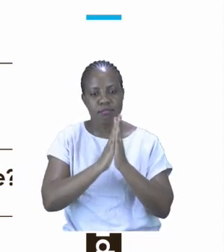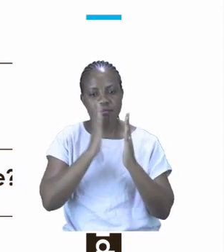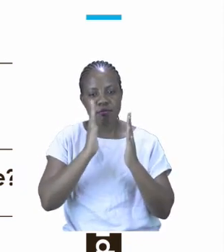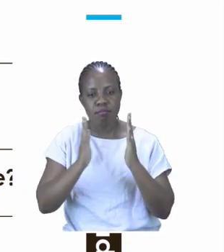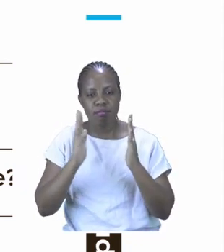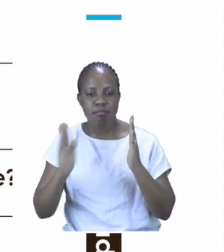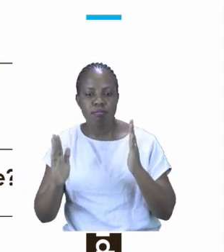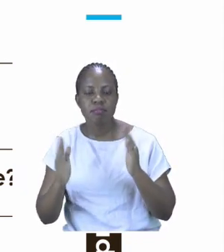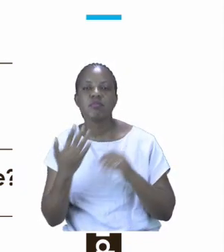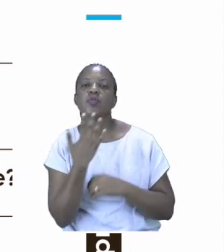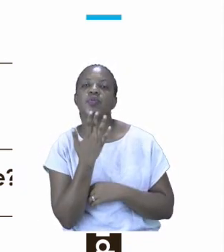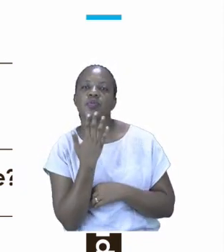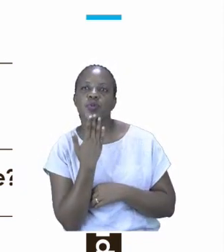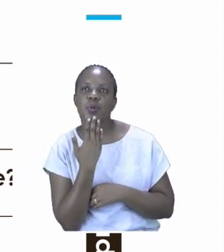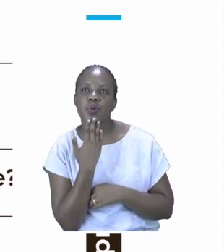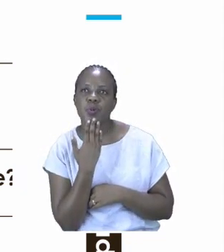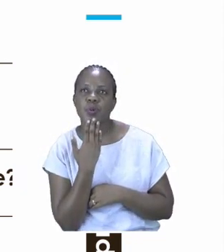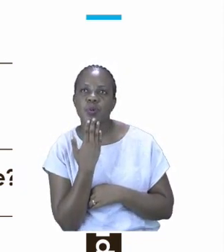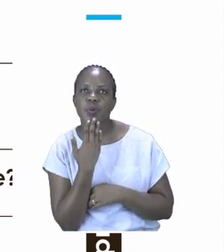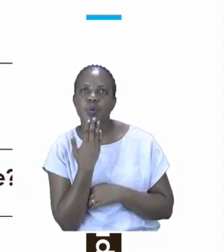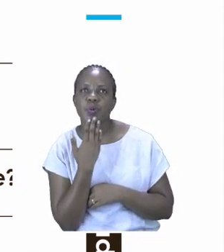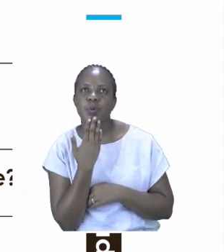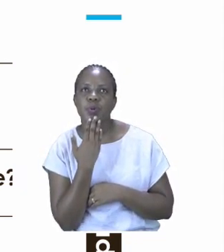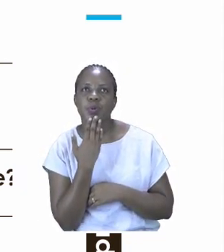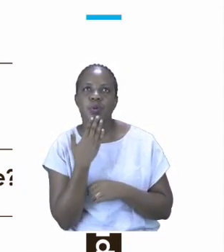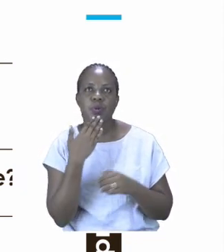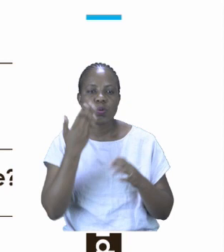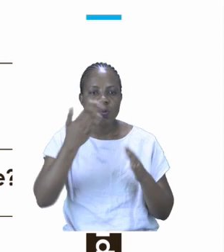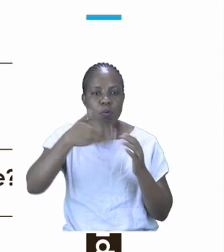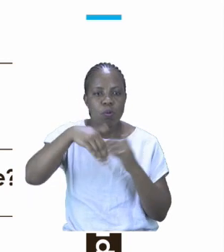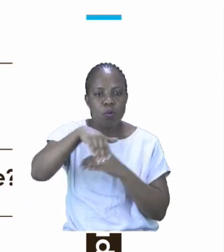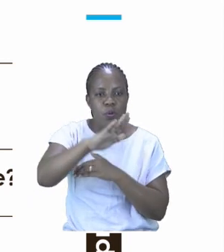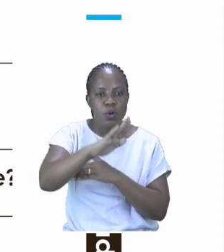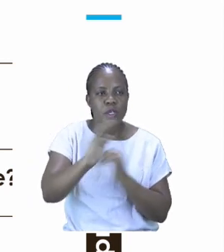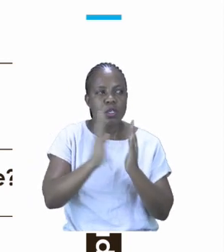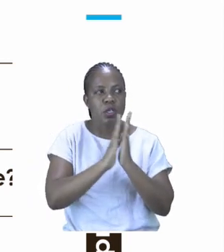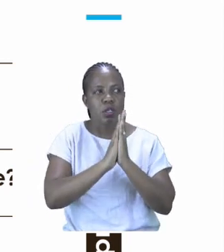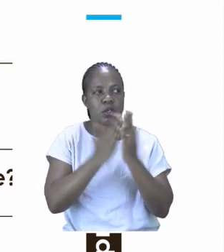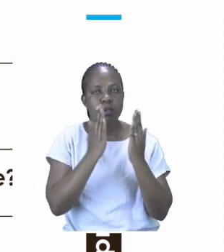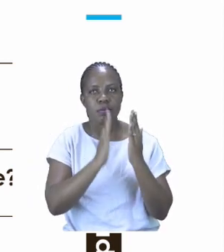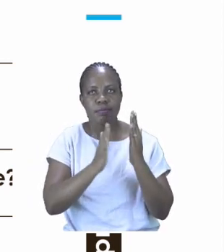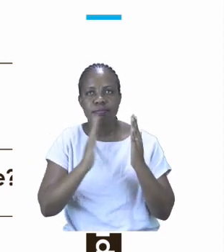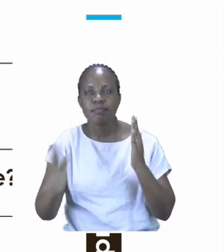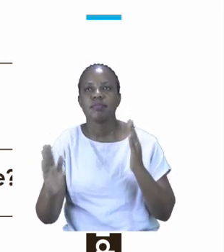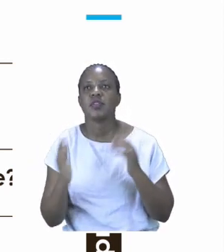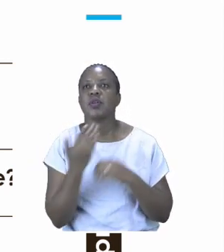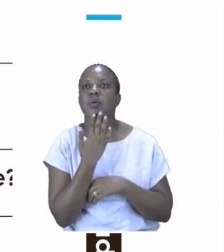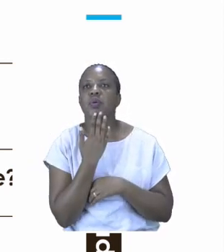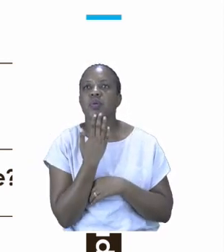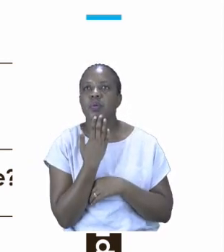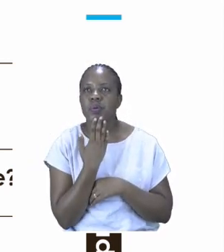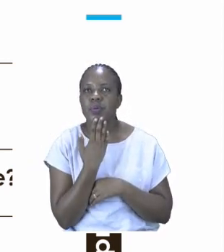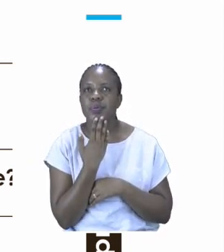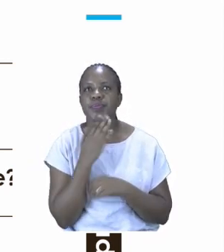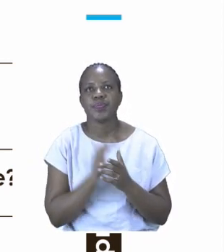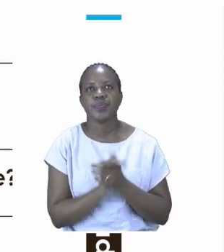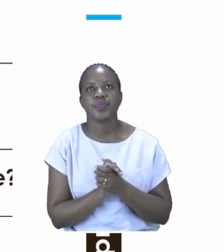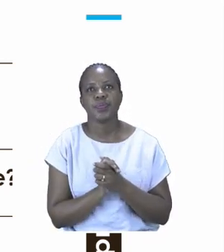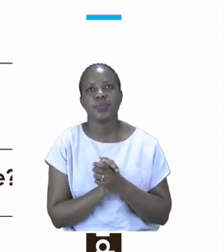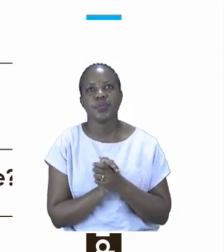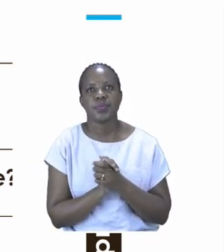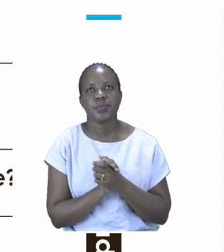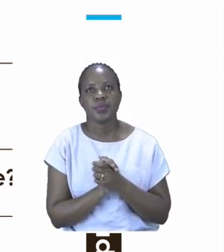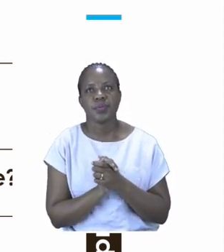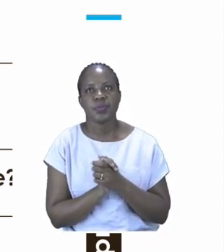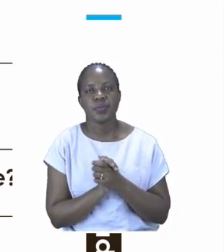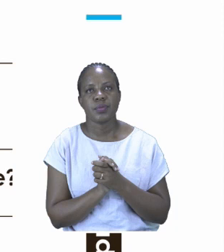Who went to the library? The second one says, what did they